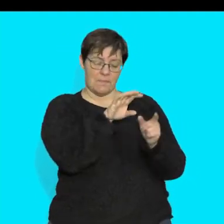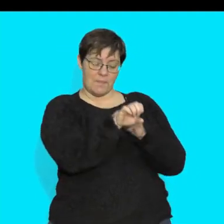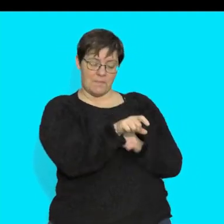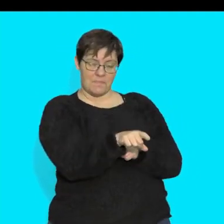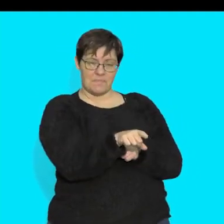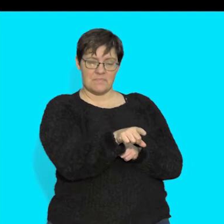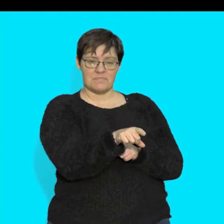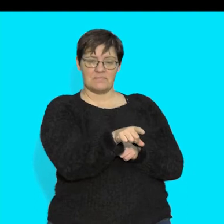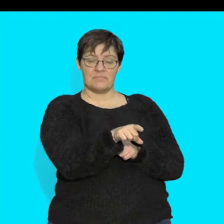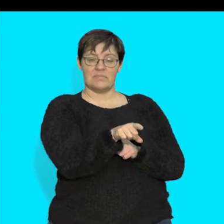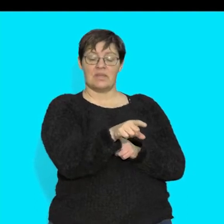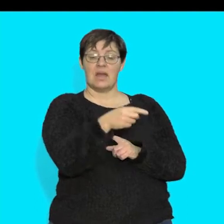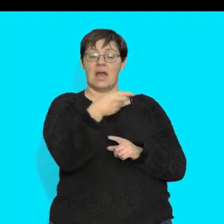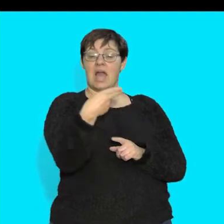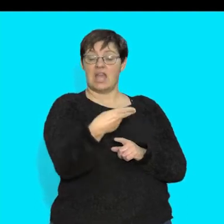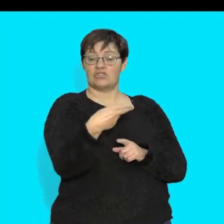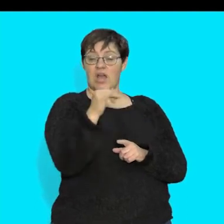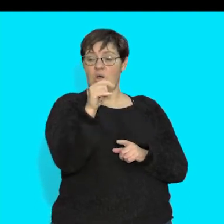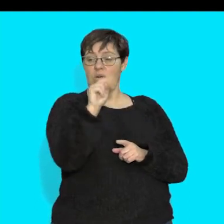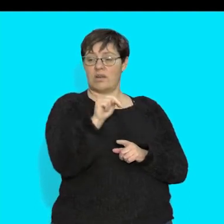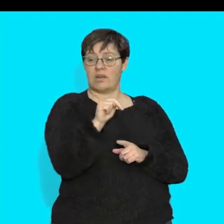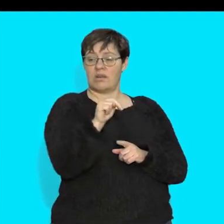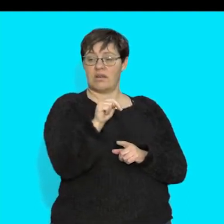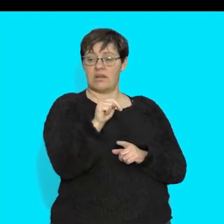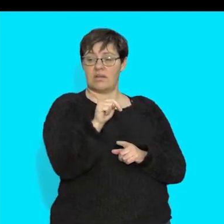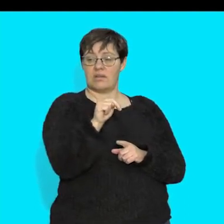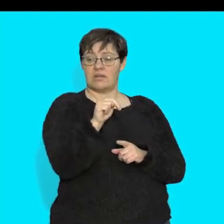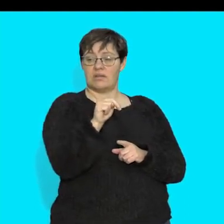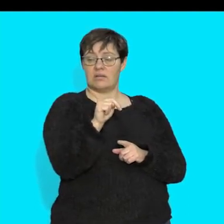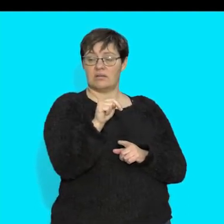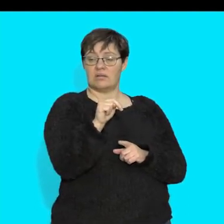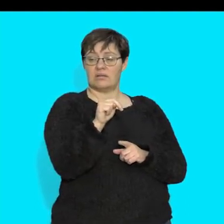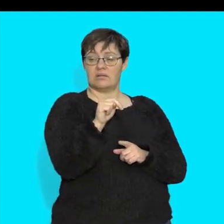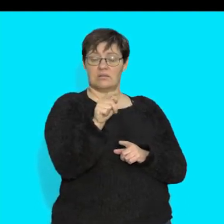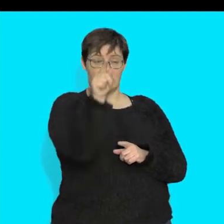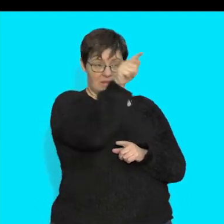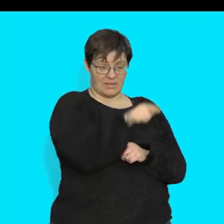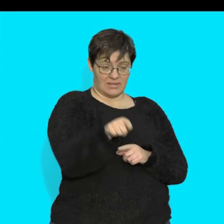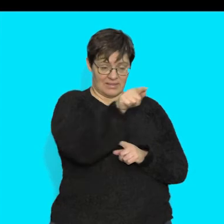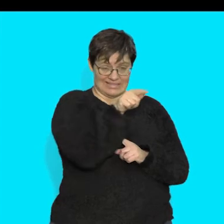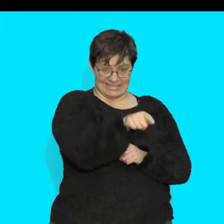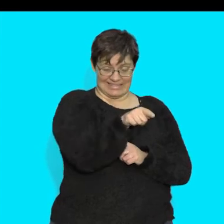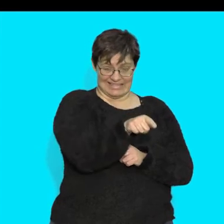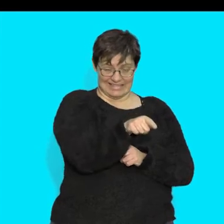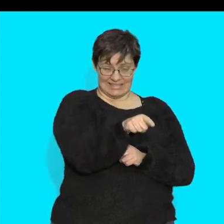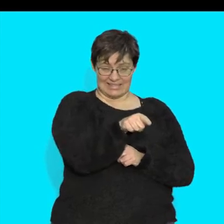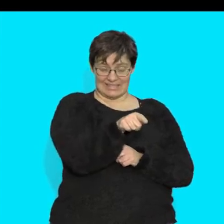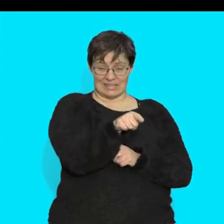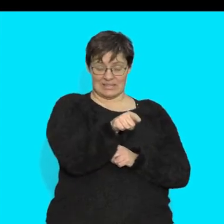to recognize that the hydrogen ion is going to be this one